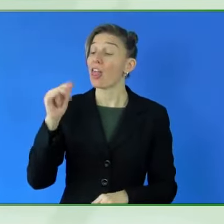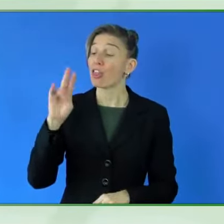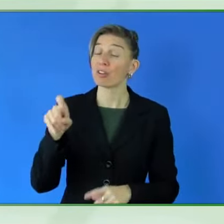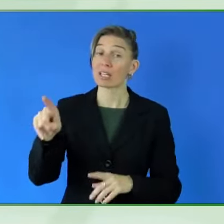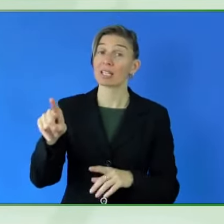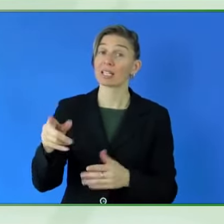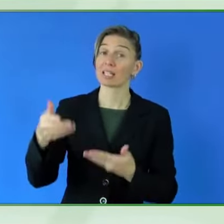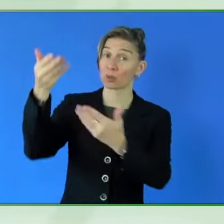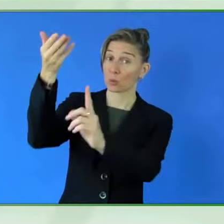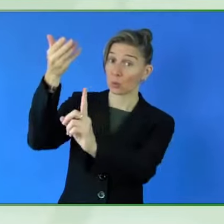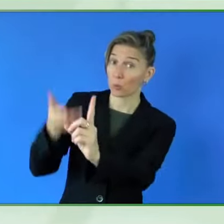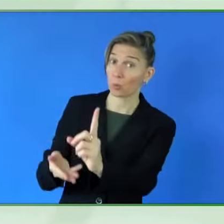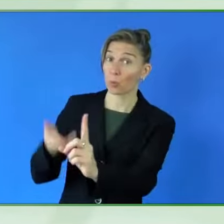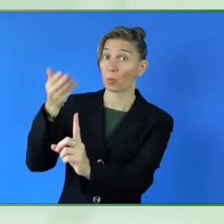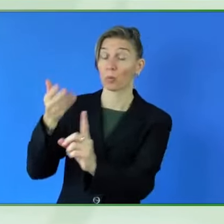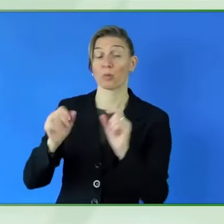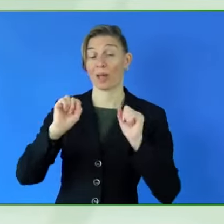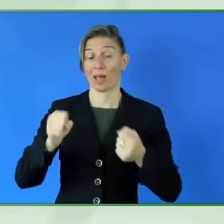brief conversation.